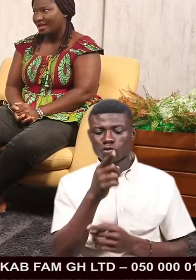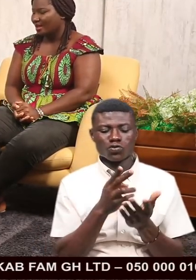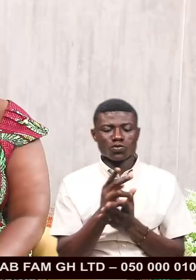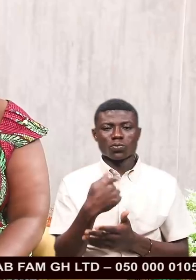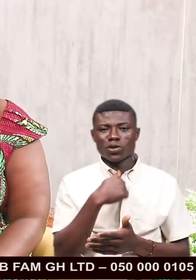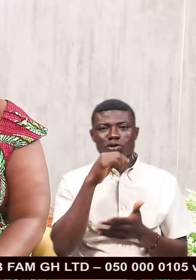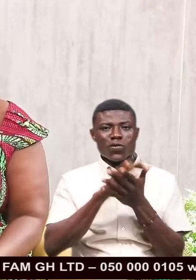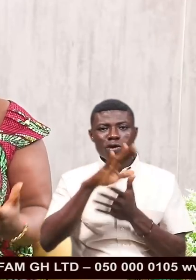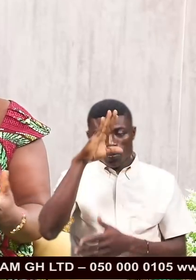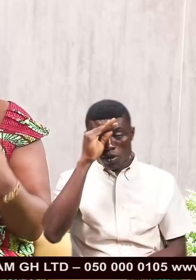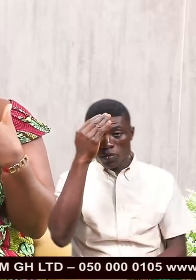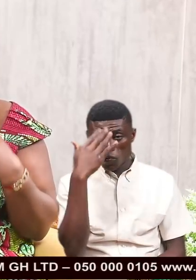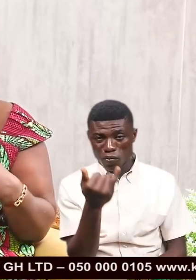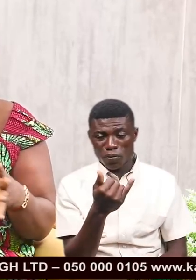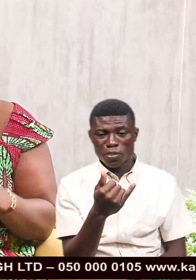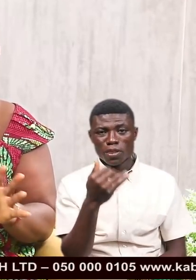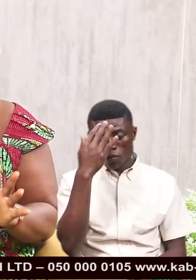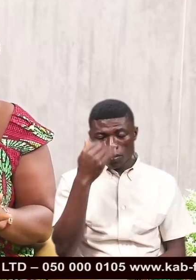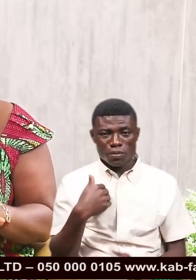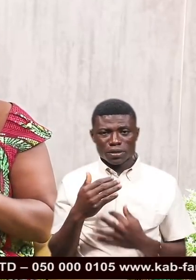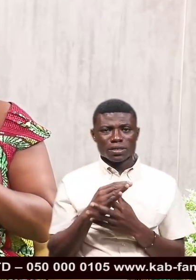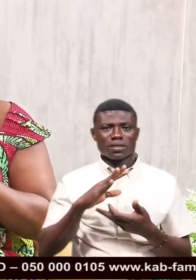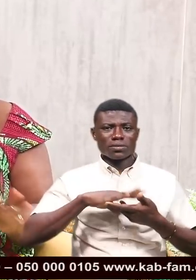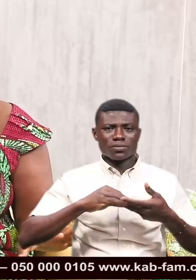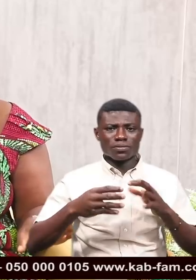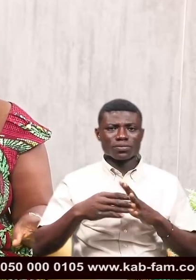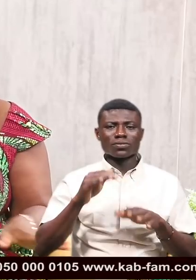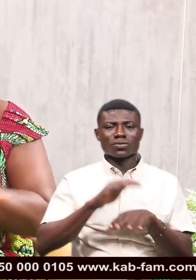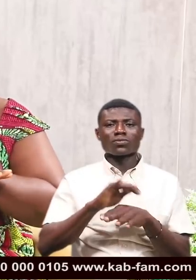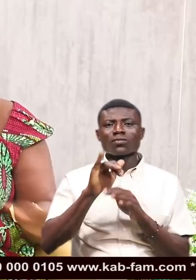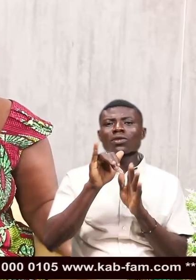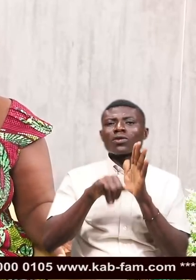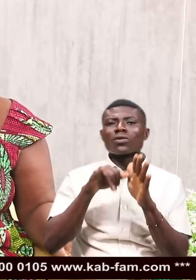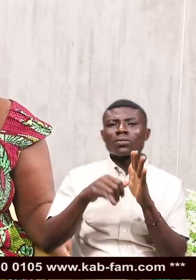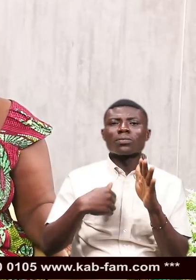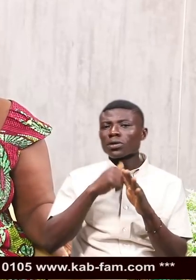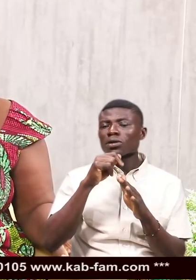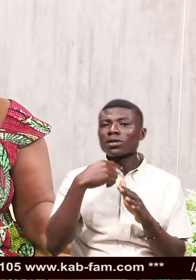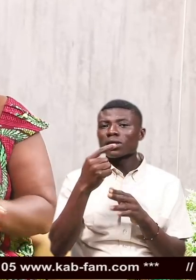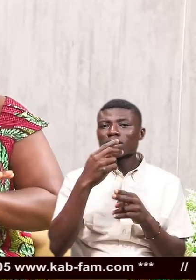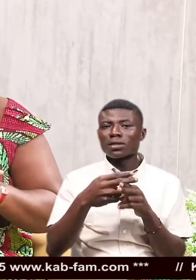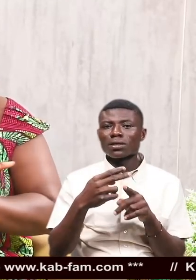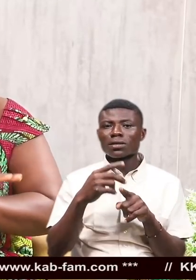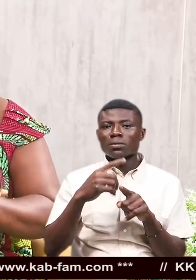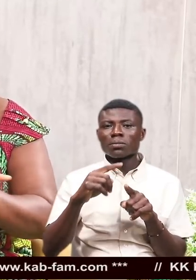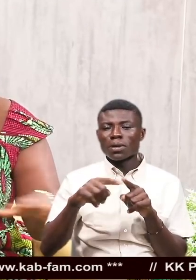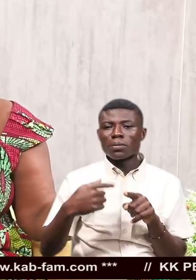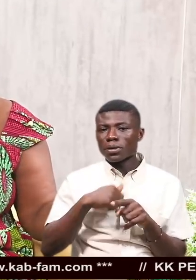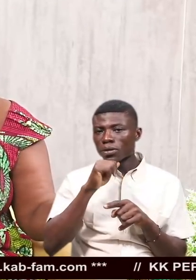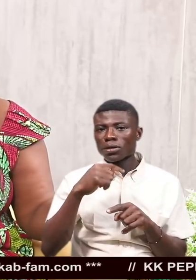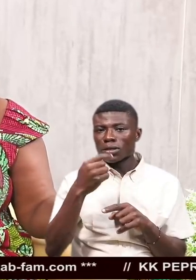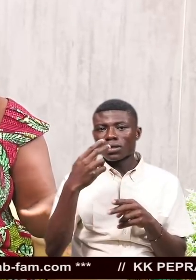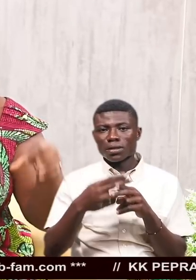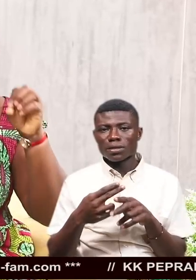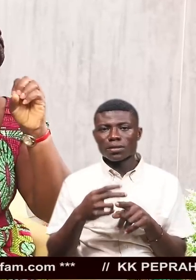se enka me nware because me share story no kra wo YouTube no. Mambo ni din. Mambo obi ye